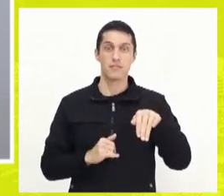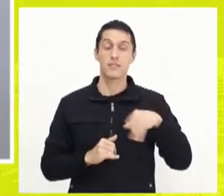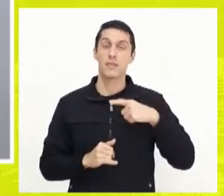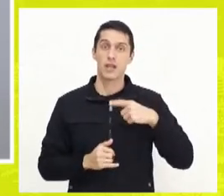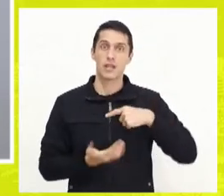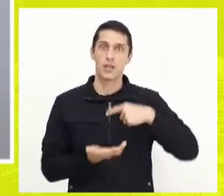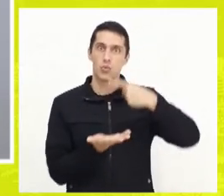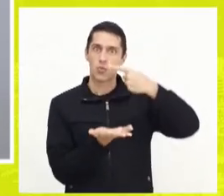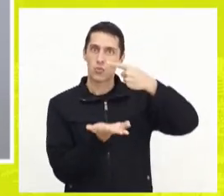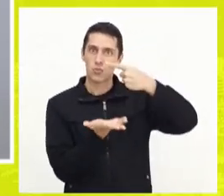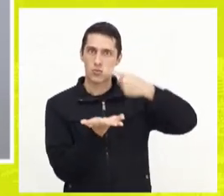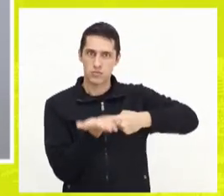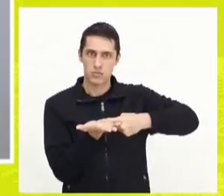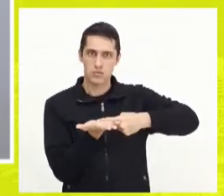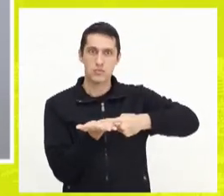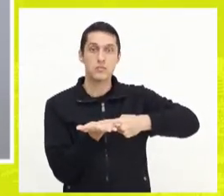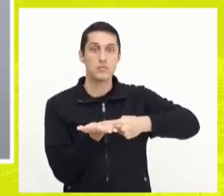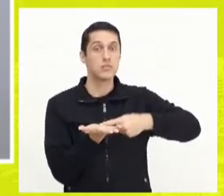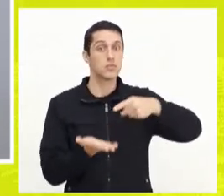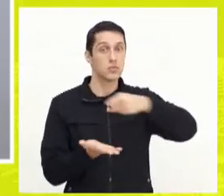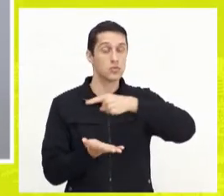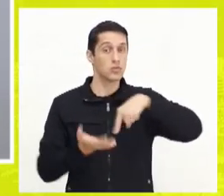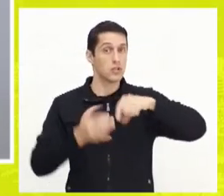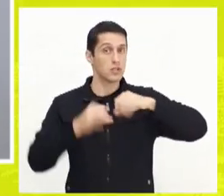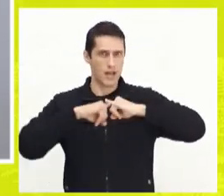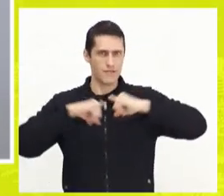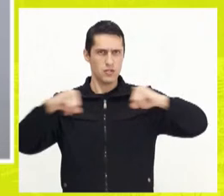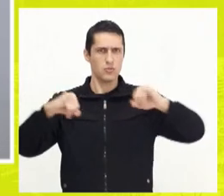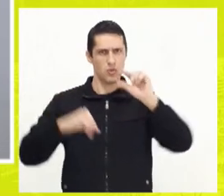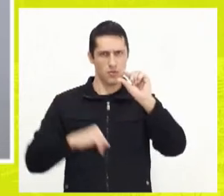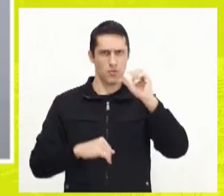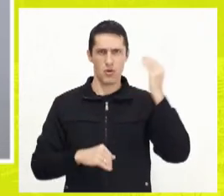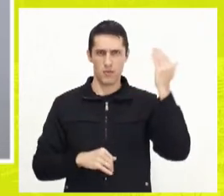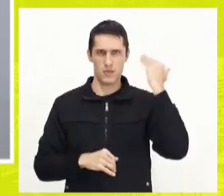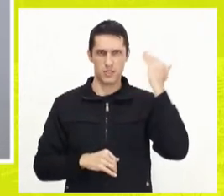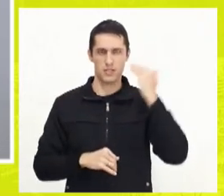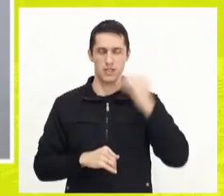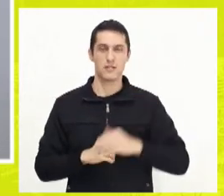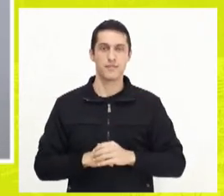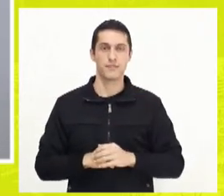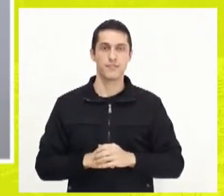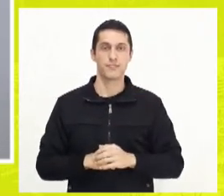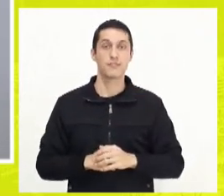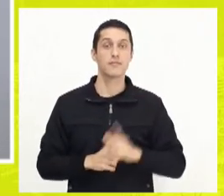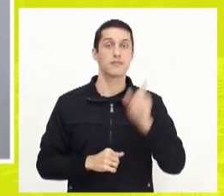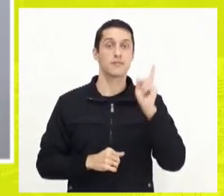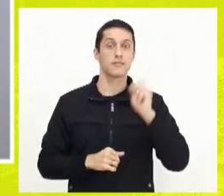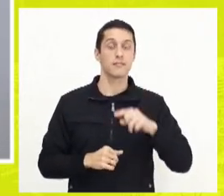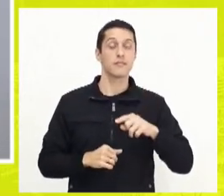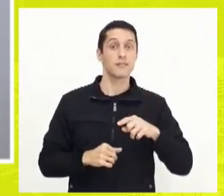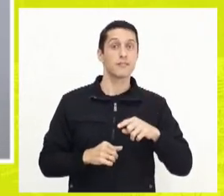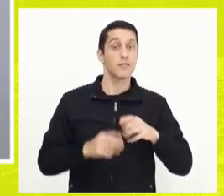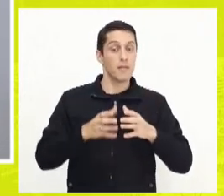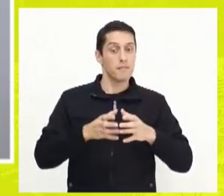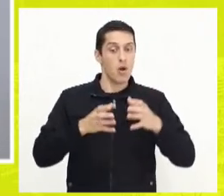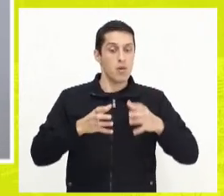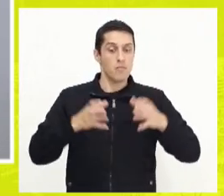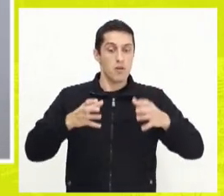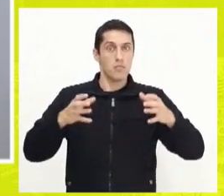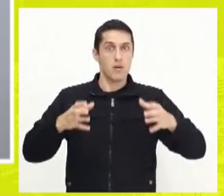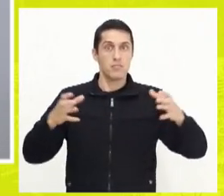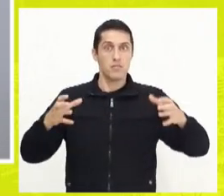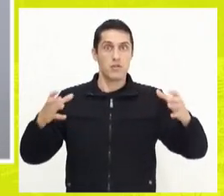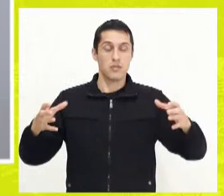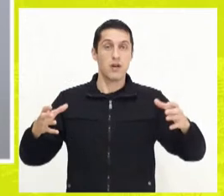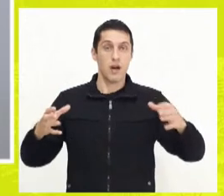there was an agreement we recently disclosed it's a space that is growing a